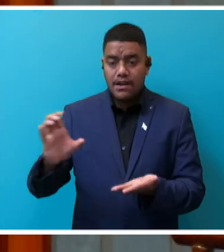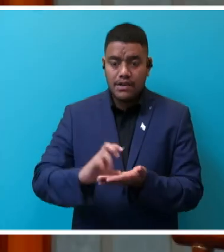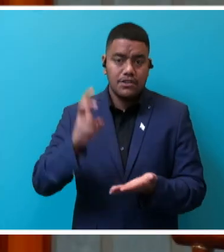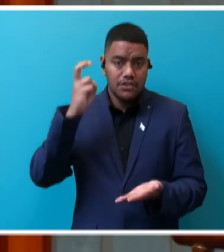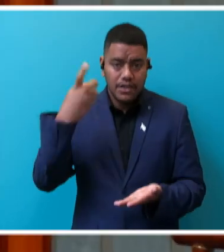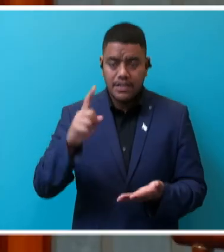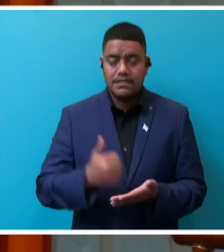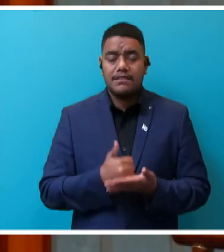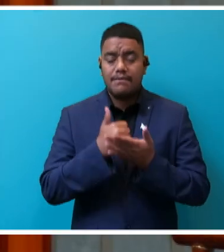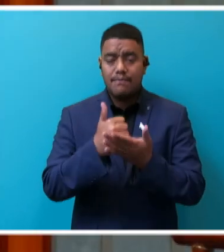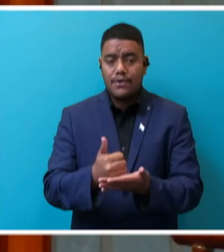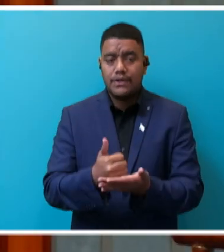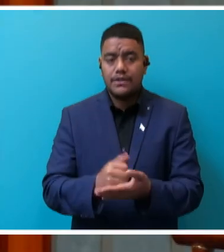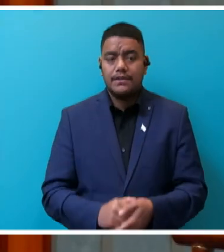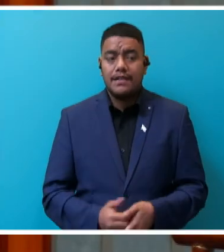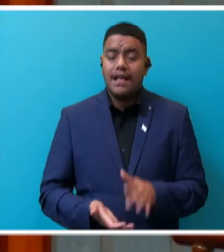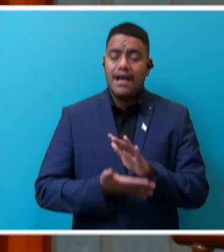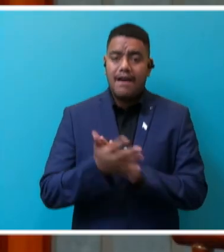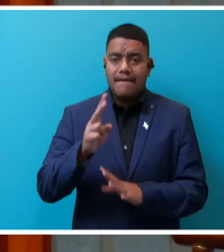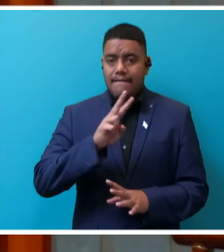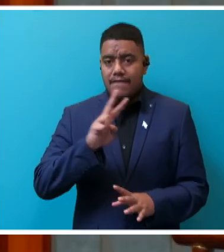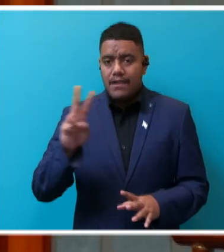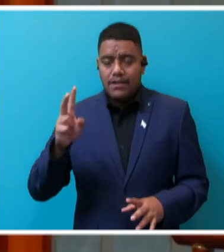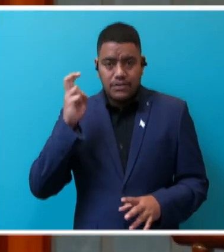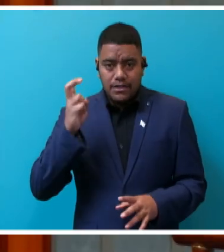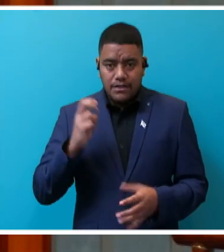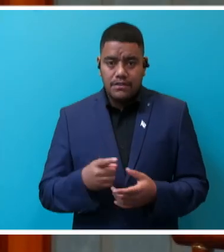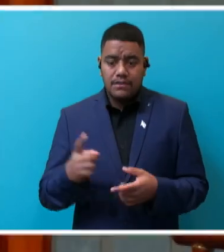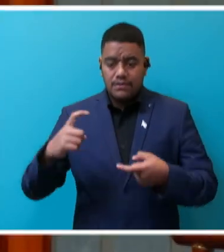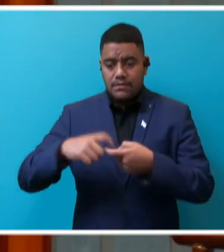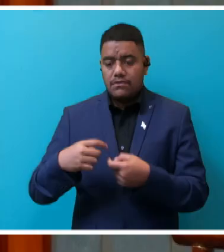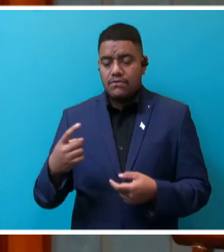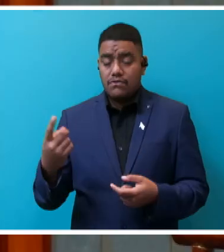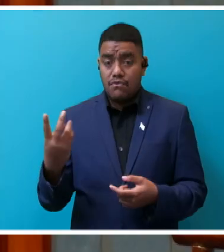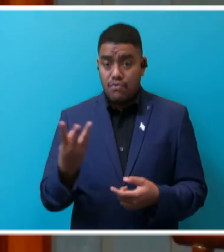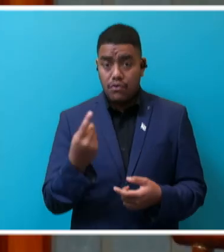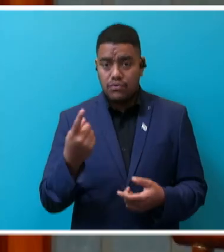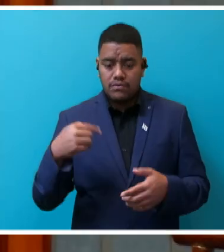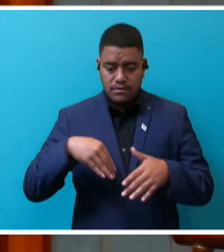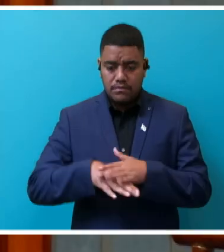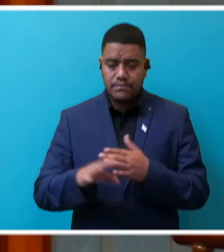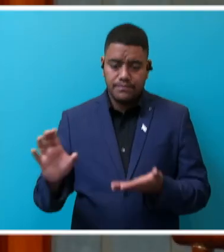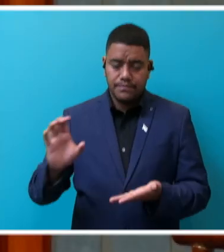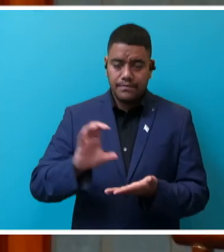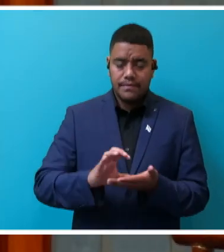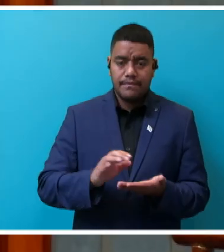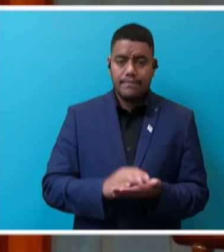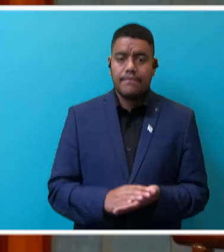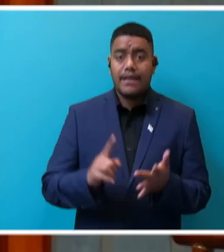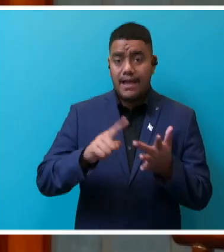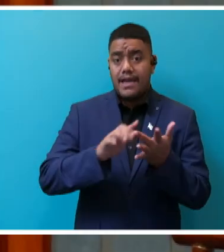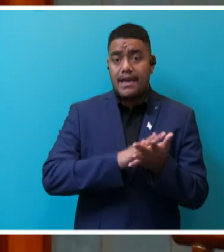start ventures that engage in high-value chains linked to those investments, and the